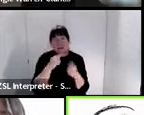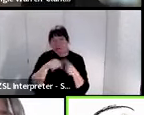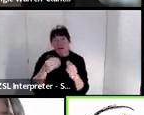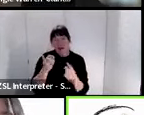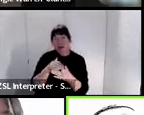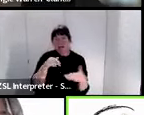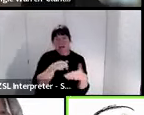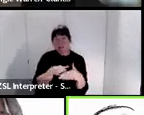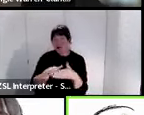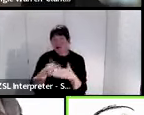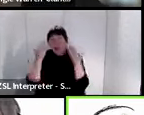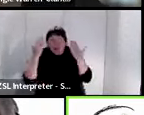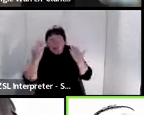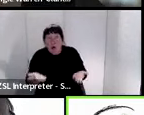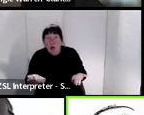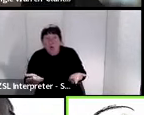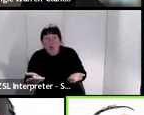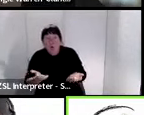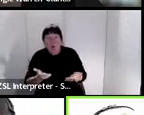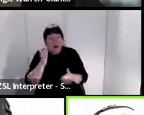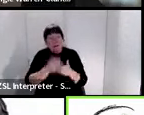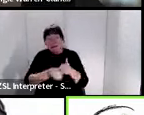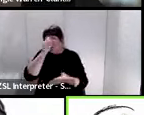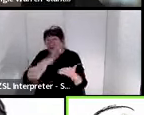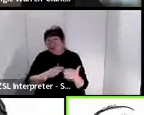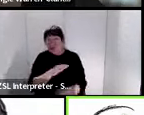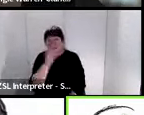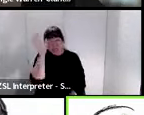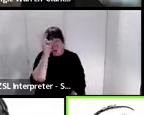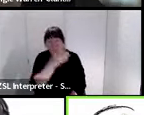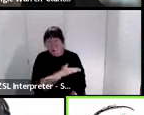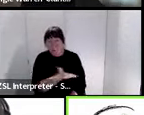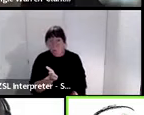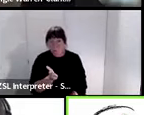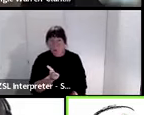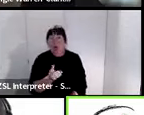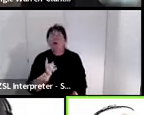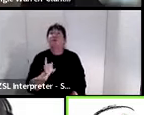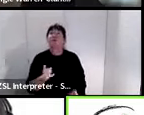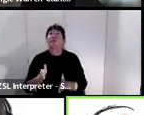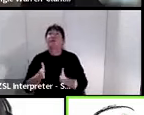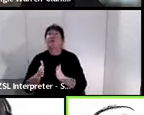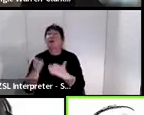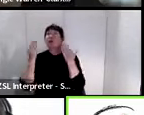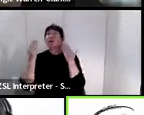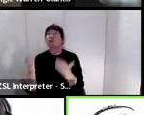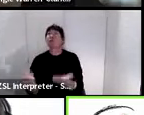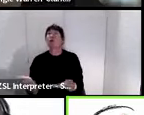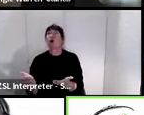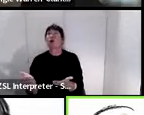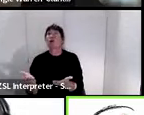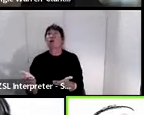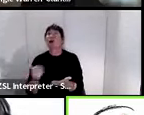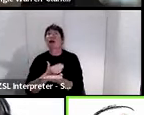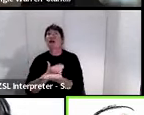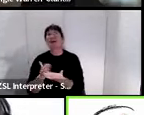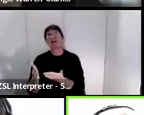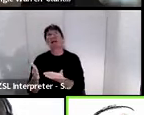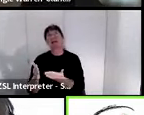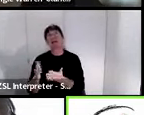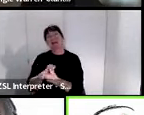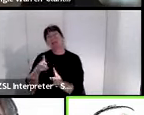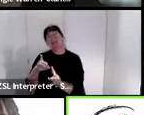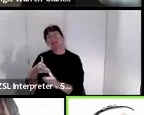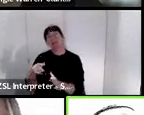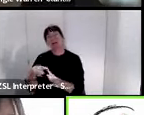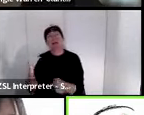Like because they don't experience them, they don't know. And it was just a way to showcase really clear, specific examples that